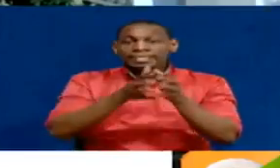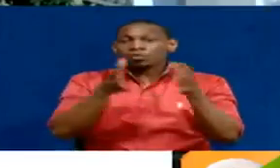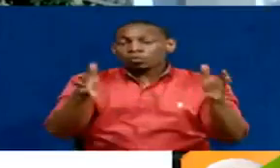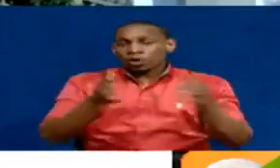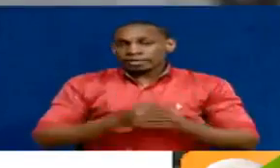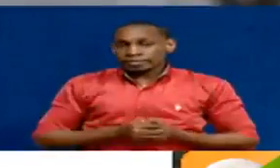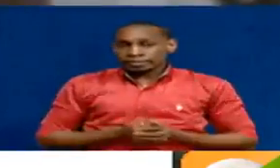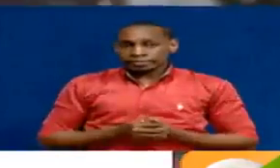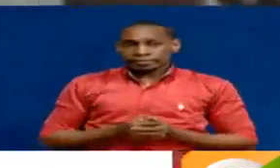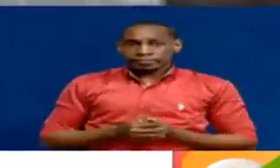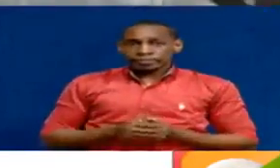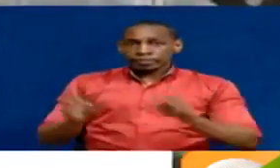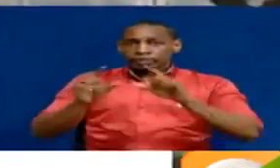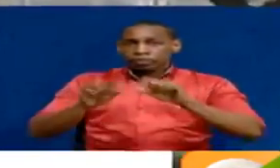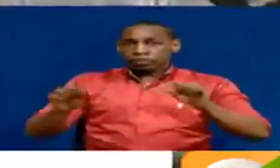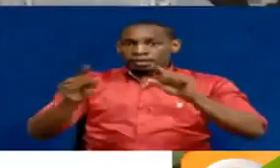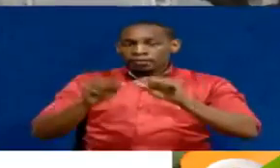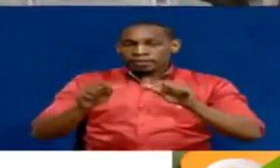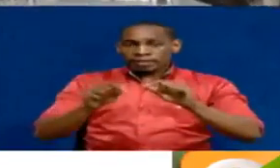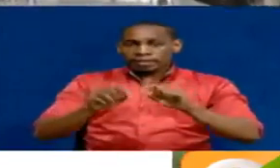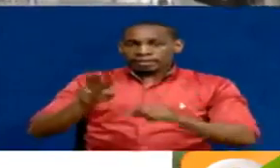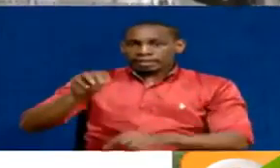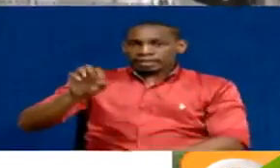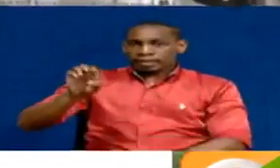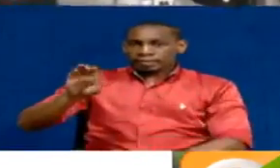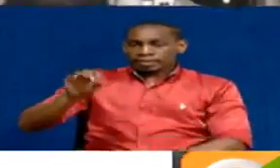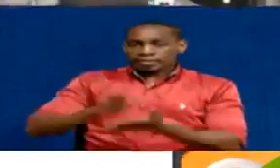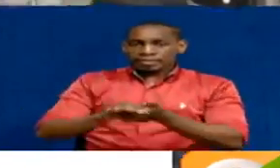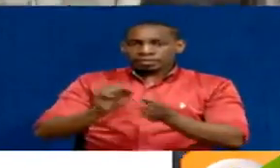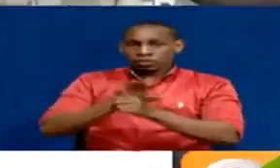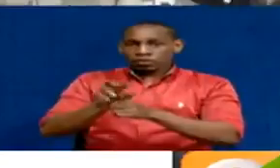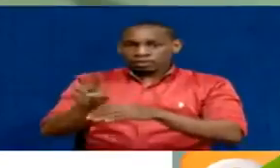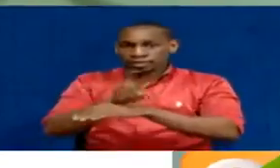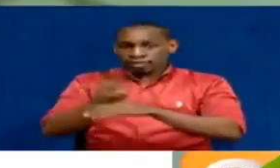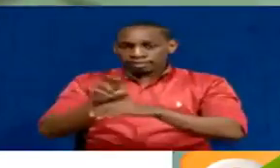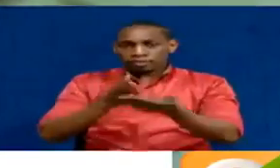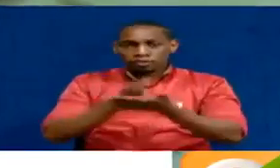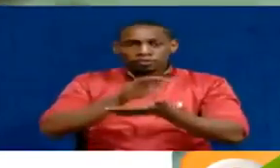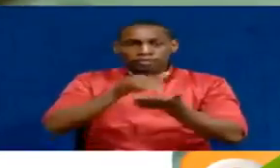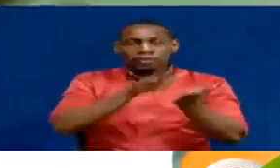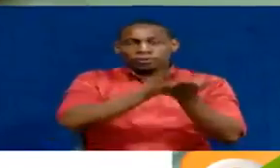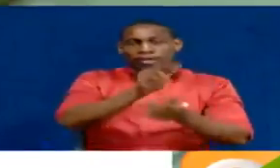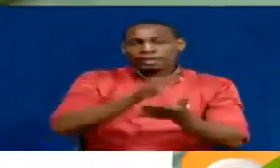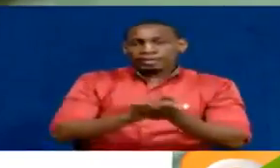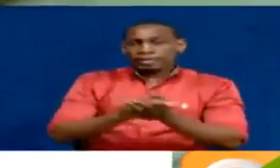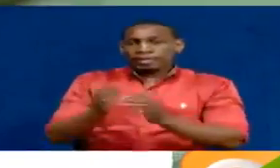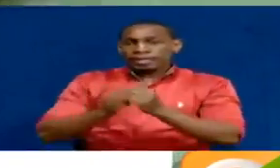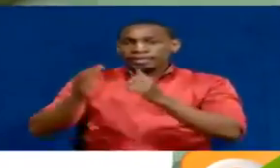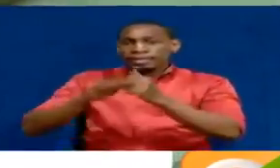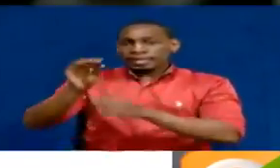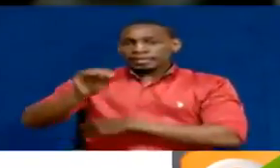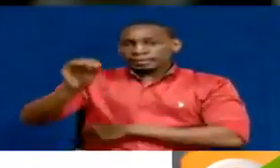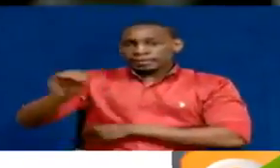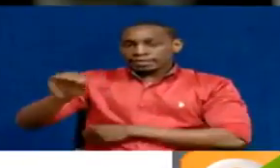businesses. According to FinAccess MSC COVID-19 tracker survey by the Central Bank of Kenya, only 19%